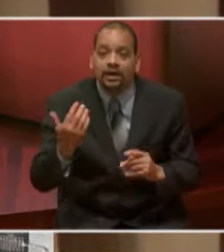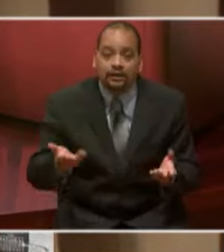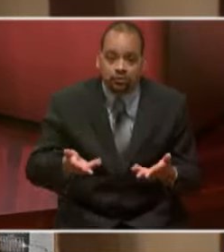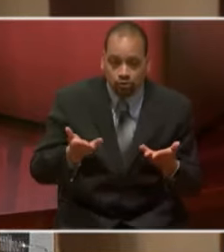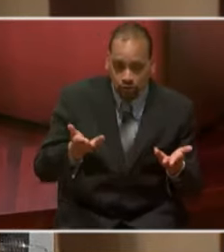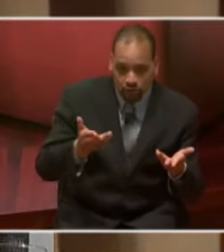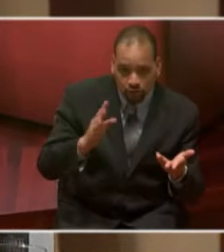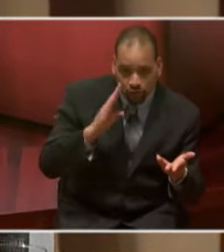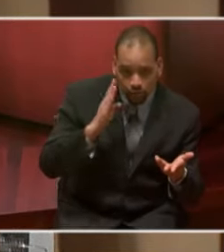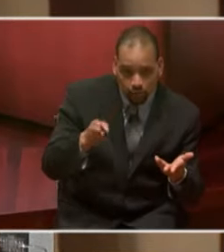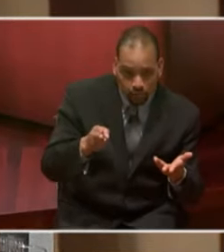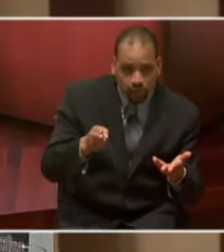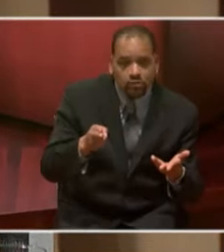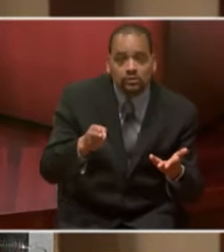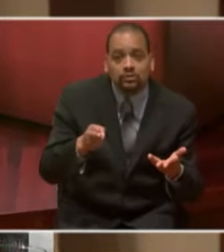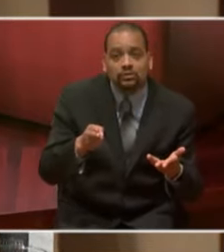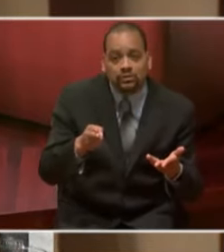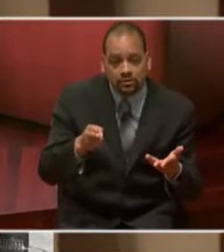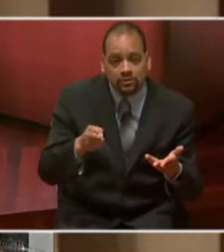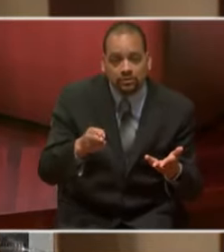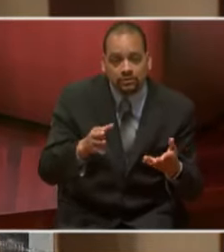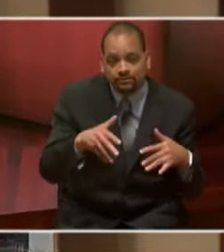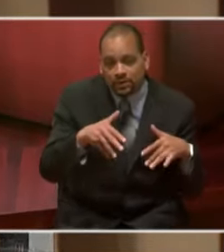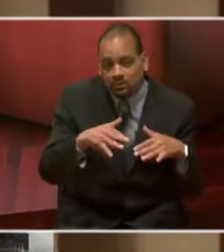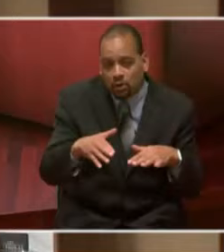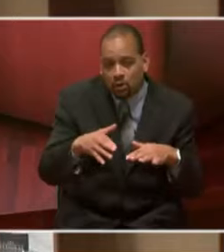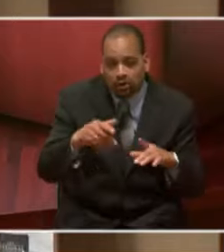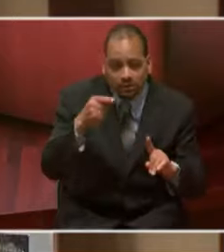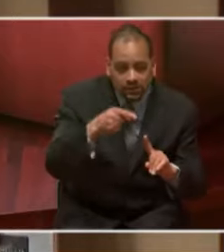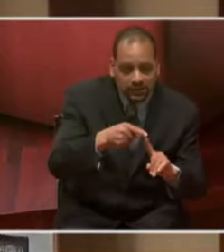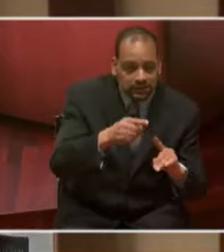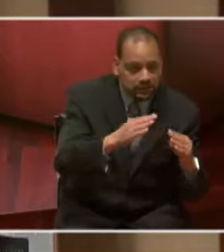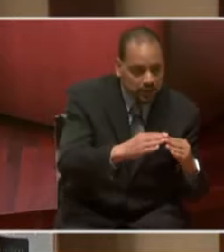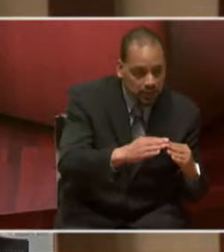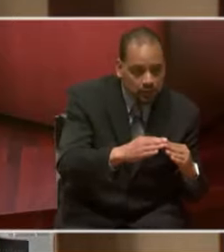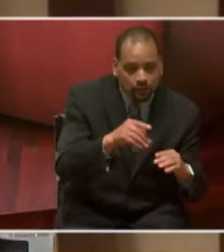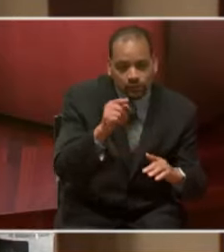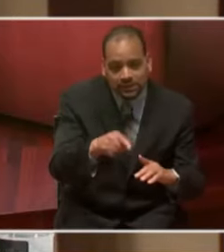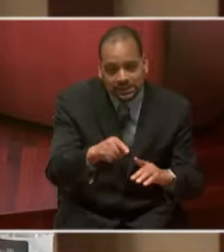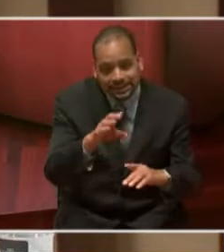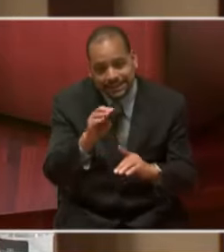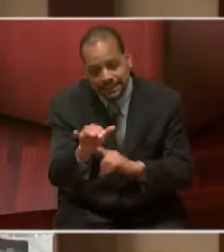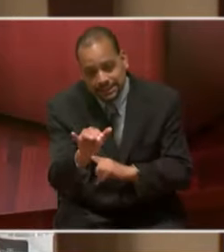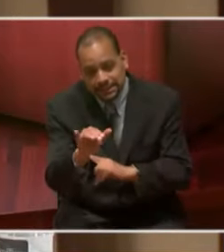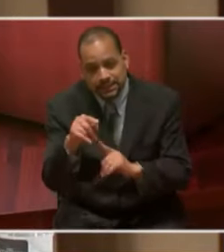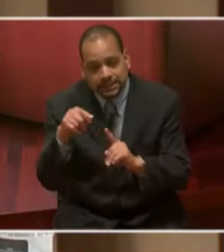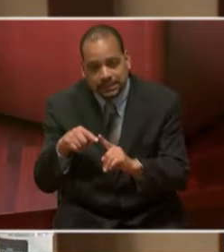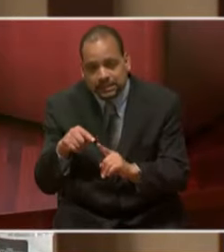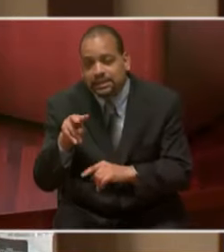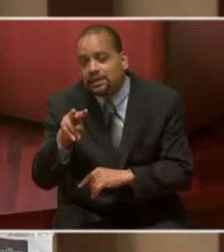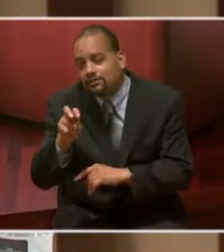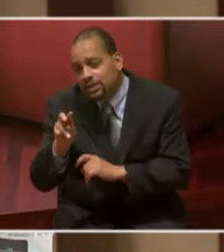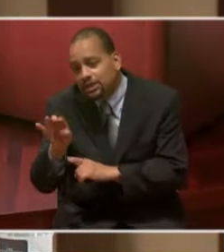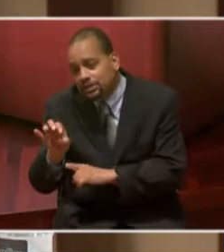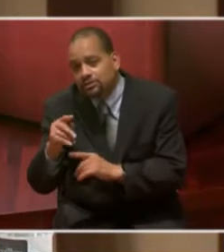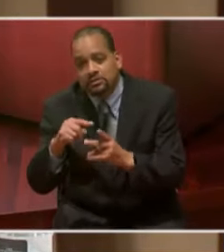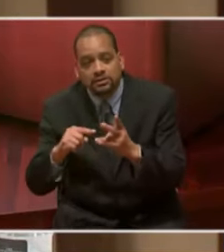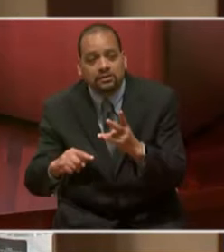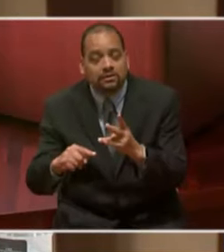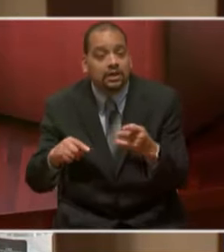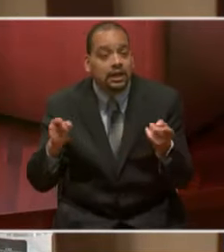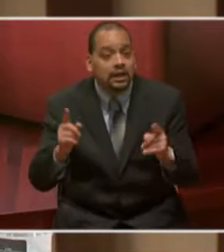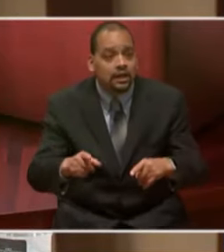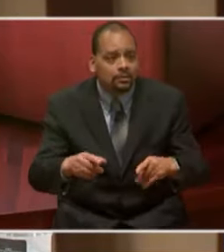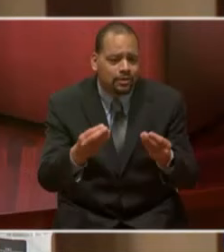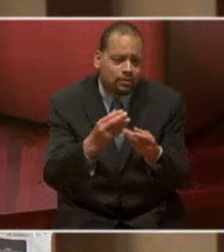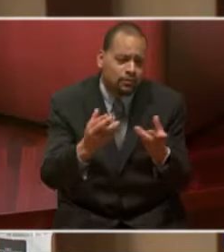traveled from Troy to Montgomery, and a young lawyer by the name of Fred Gray,